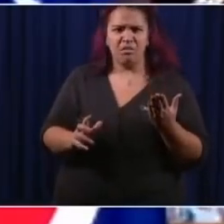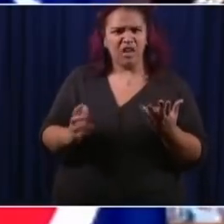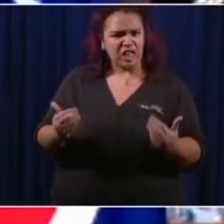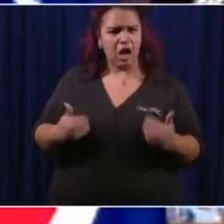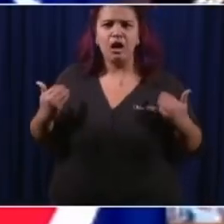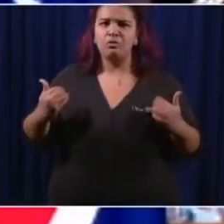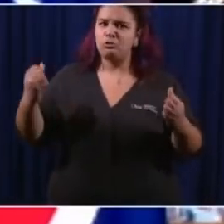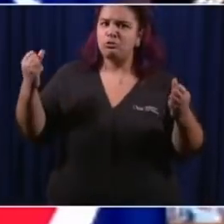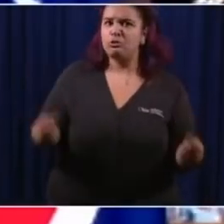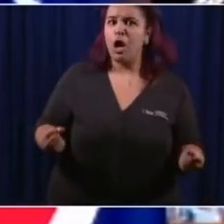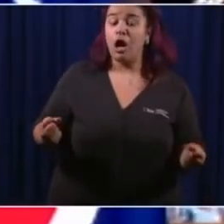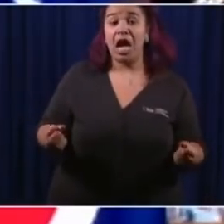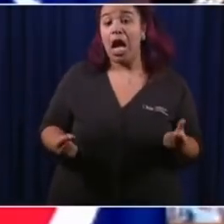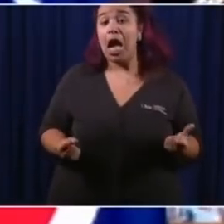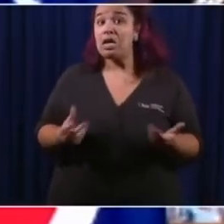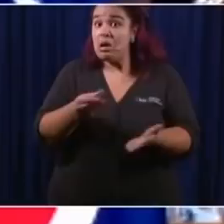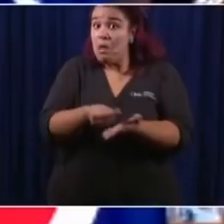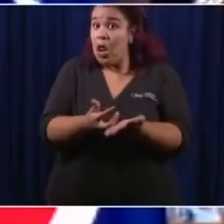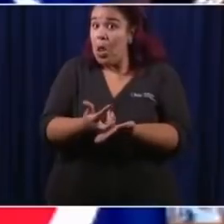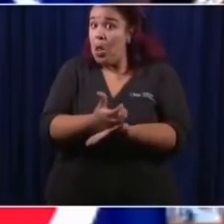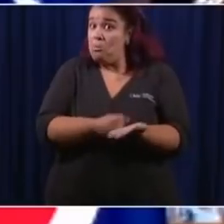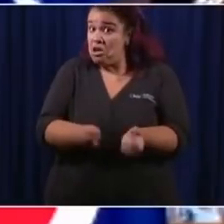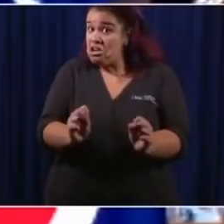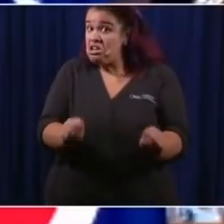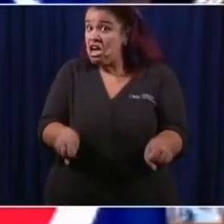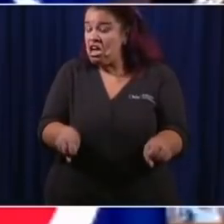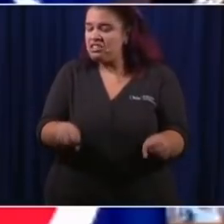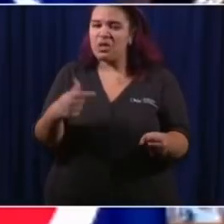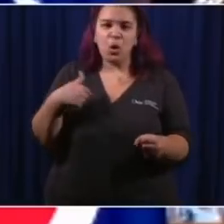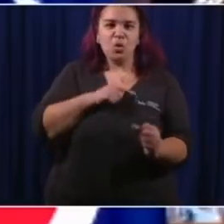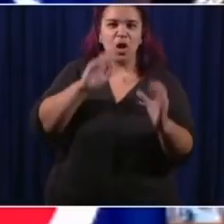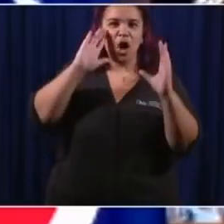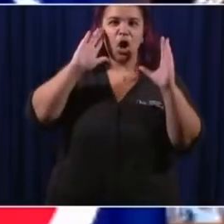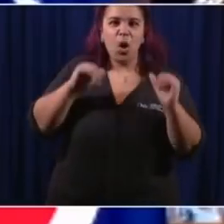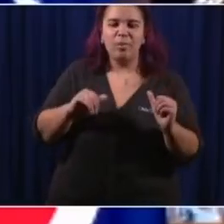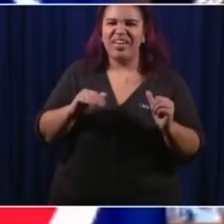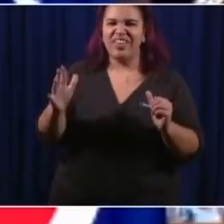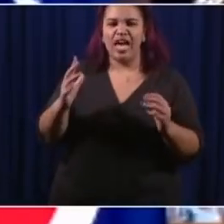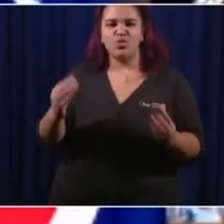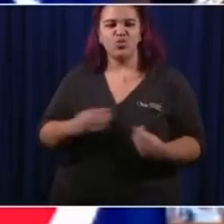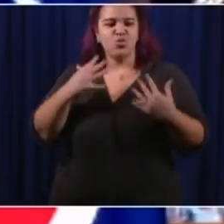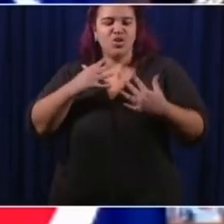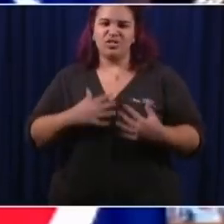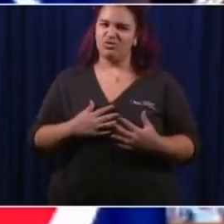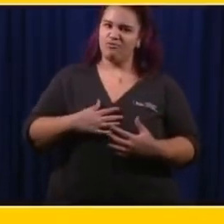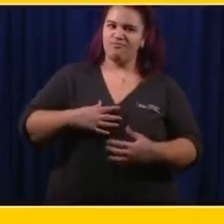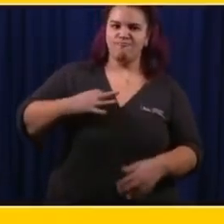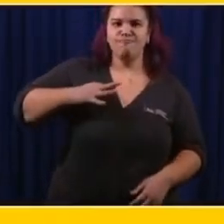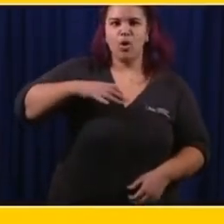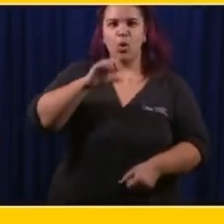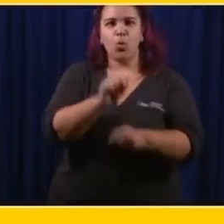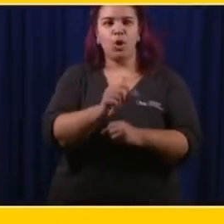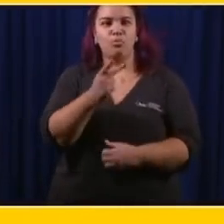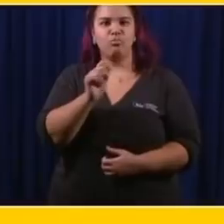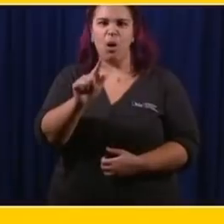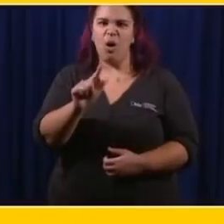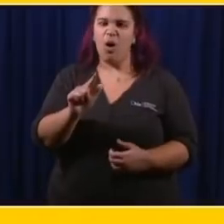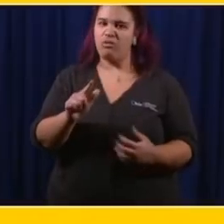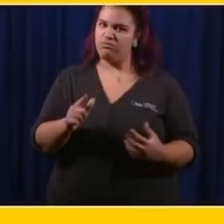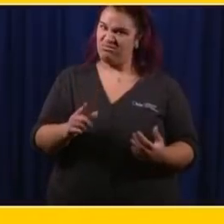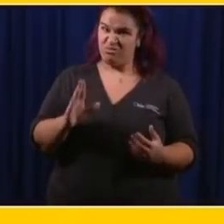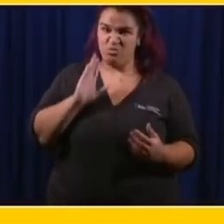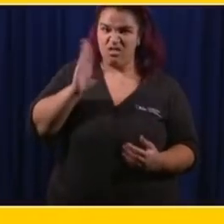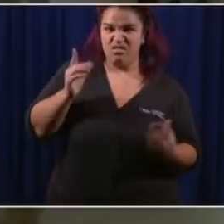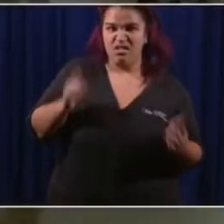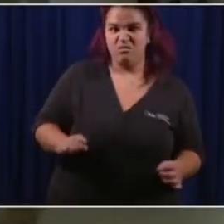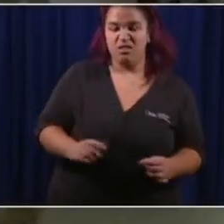hope to enroll a new generation of workers out there as well. Thanks, Ben. Next question is from Jack